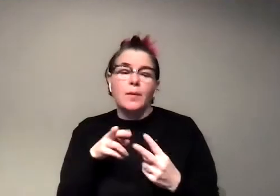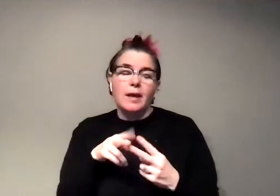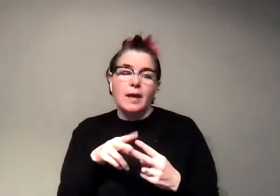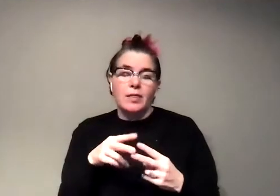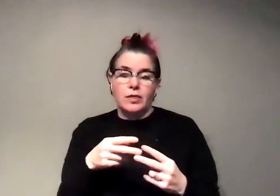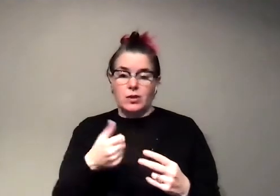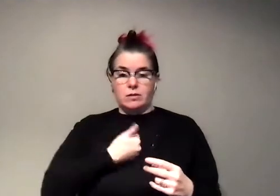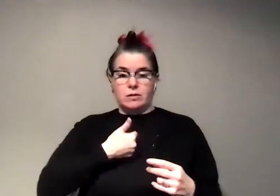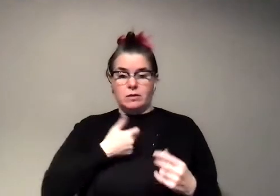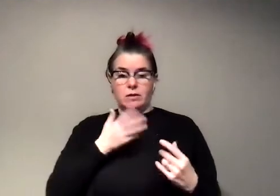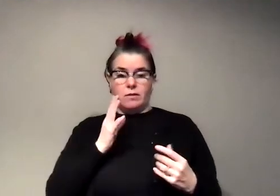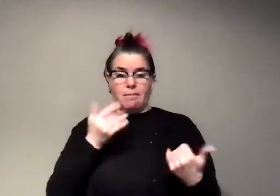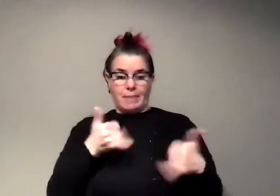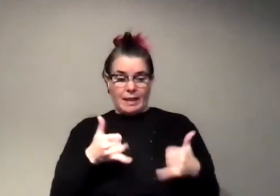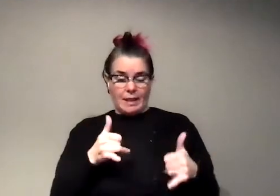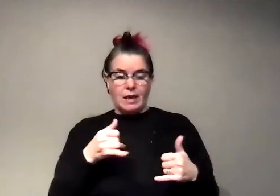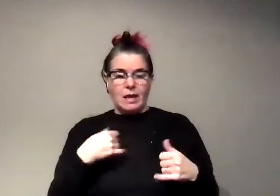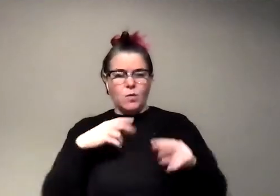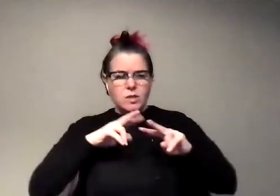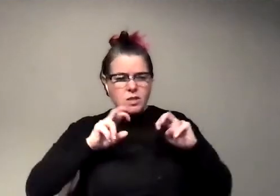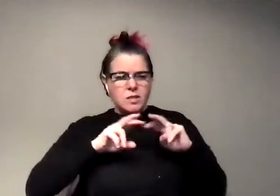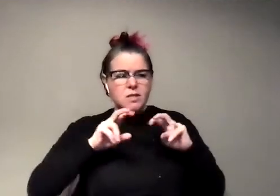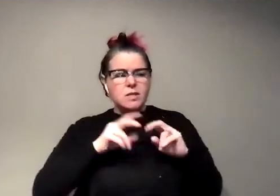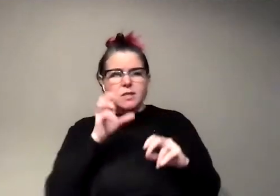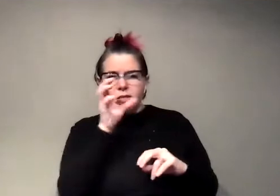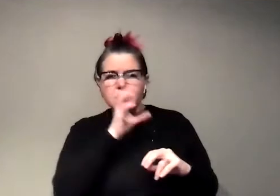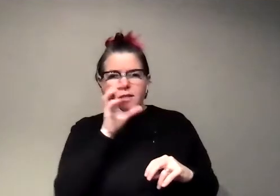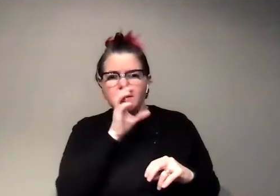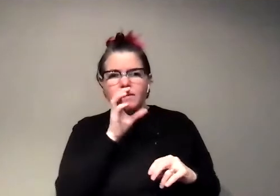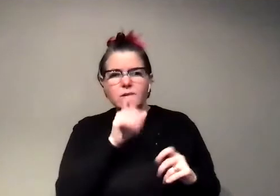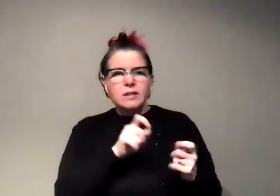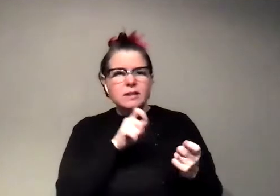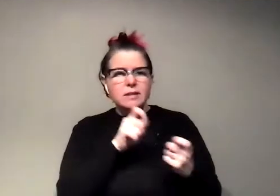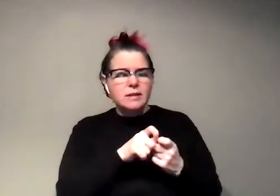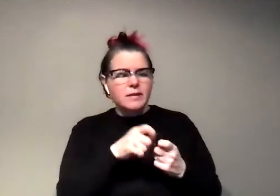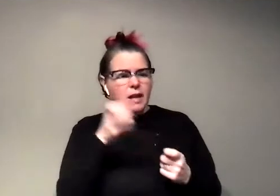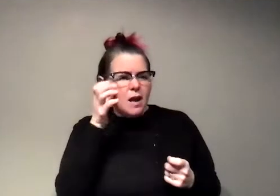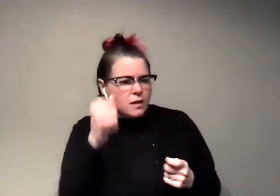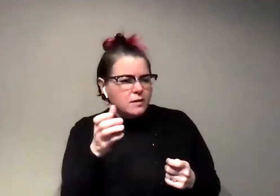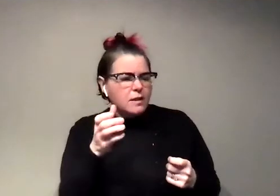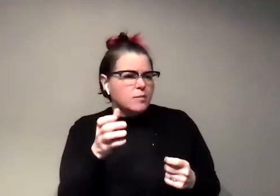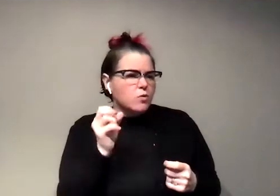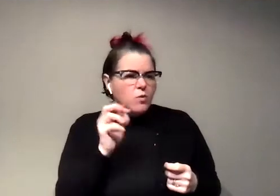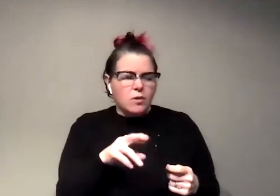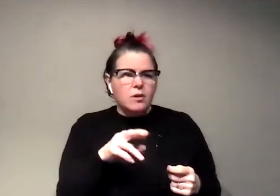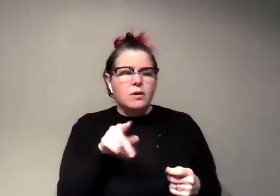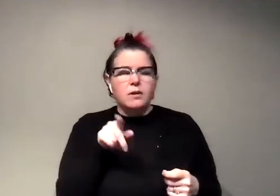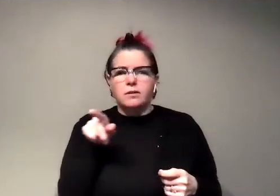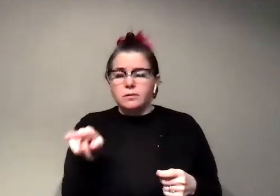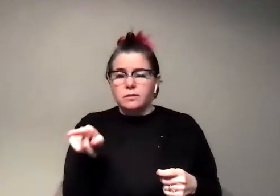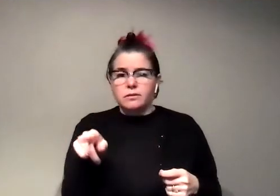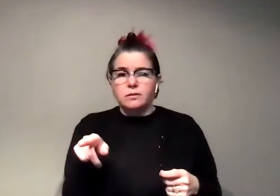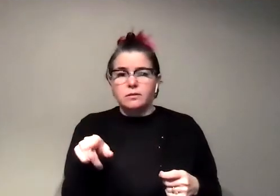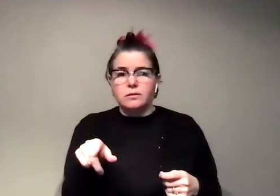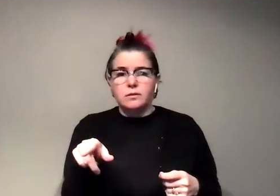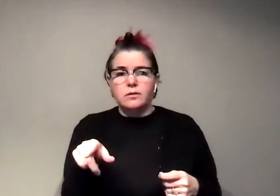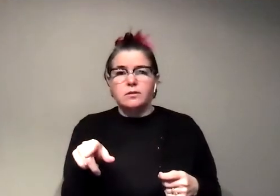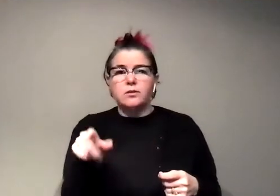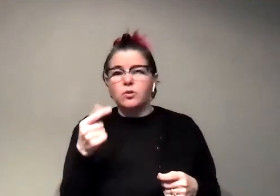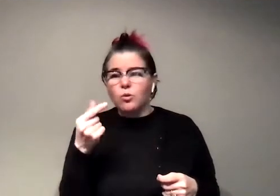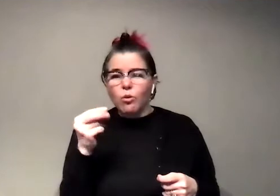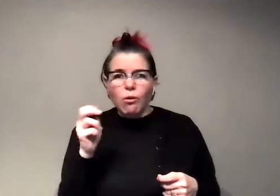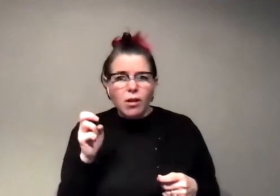yourself and look for those like concepts, or if like you just Google it, there's like